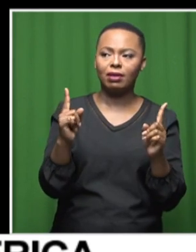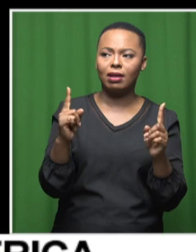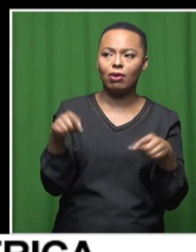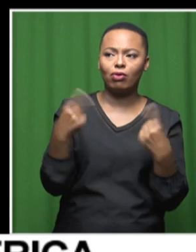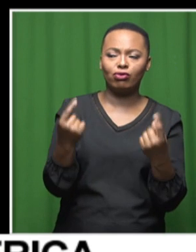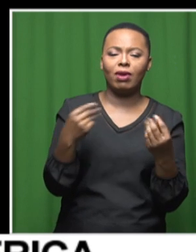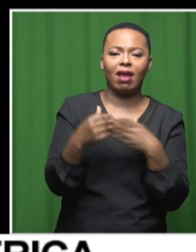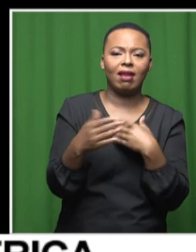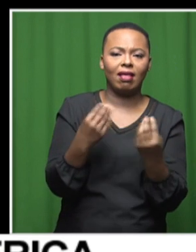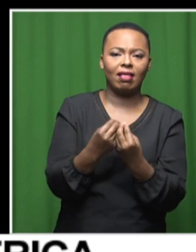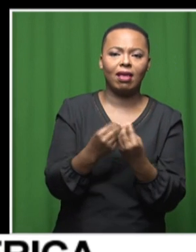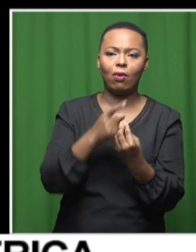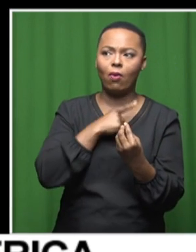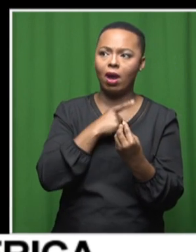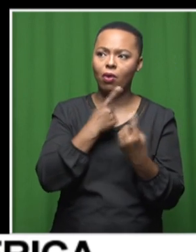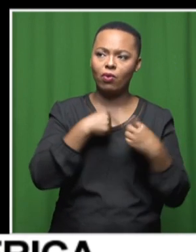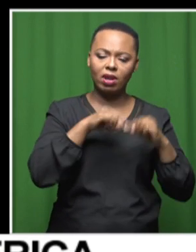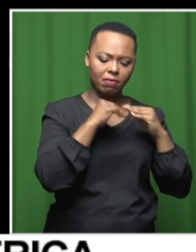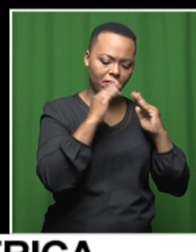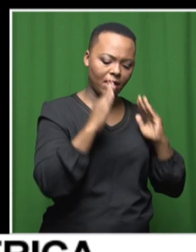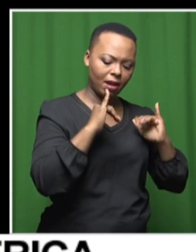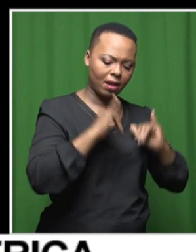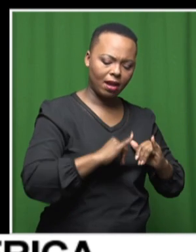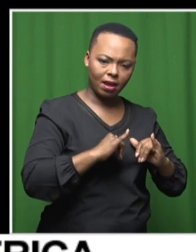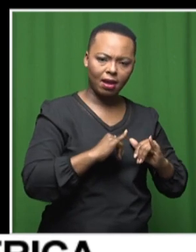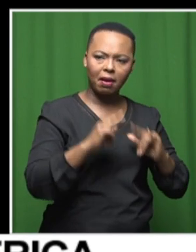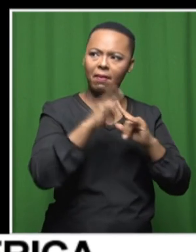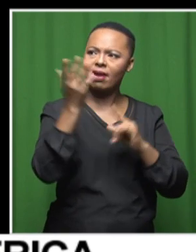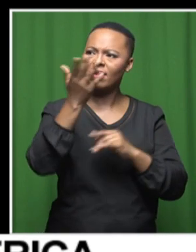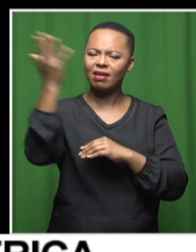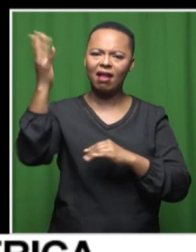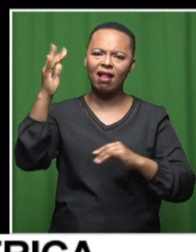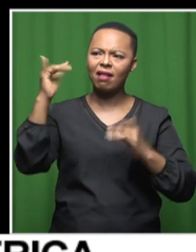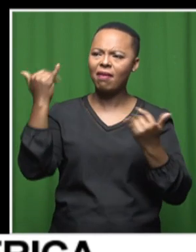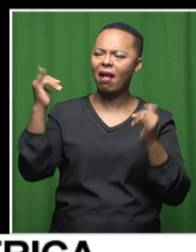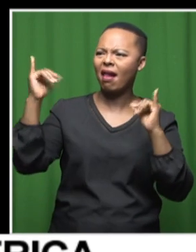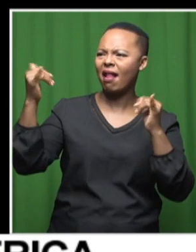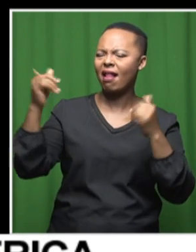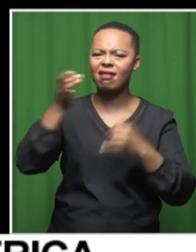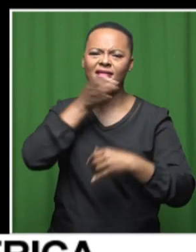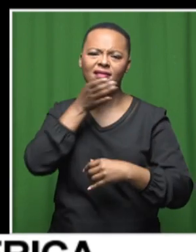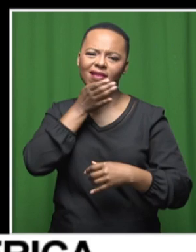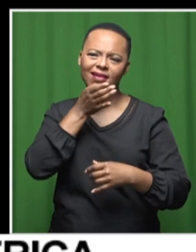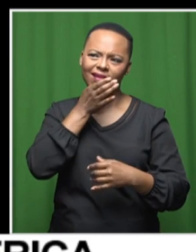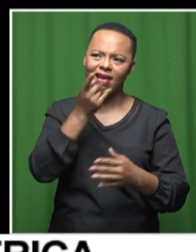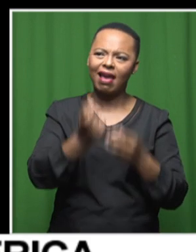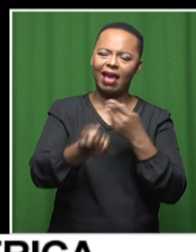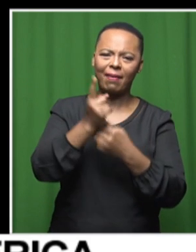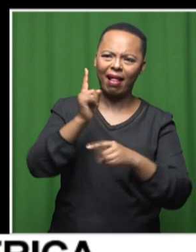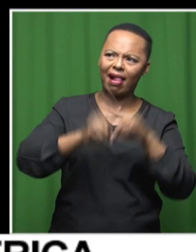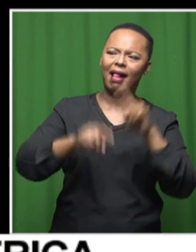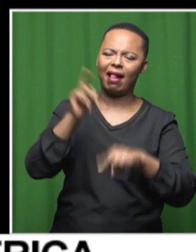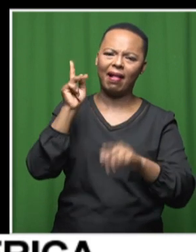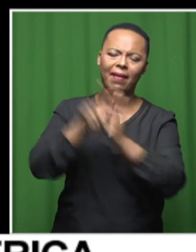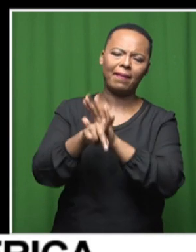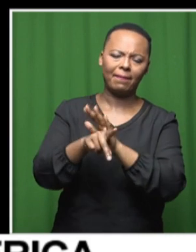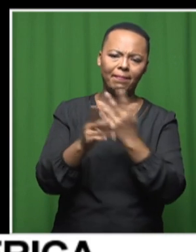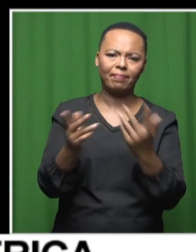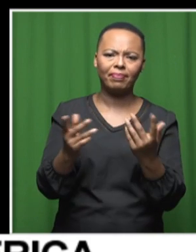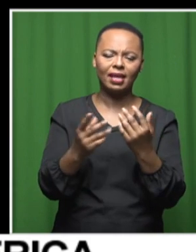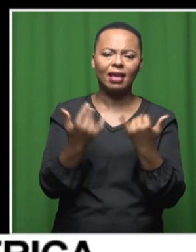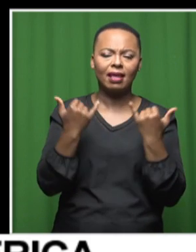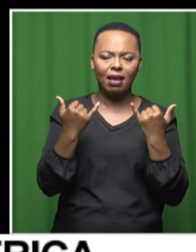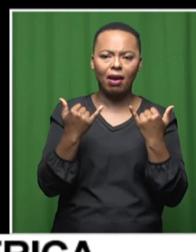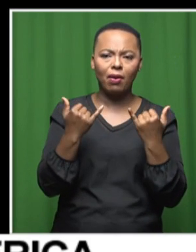our houses. But we refuse to see a very critical factor, and that is poor people traveling